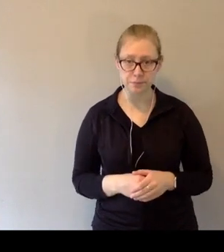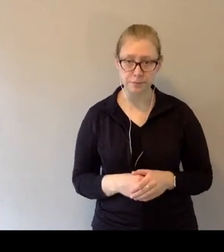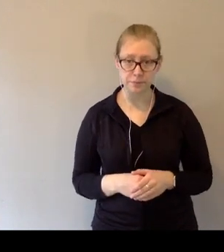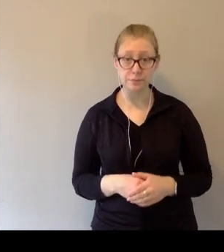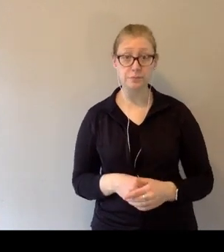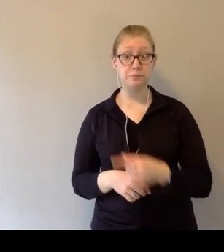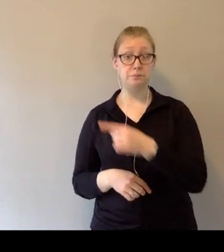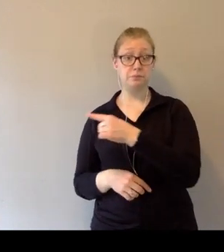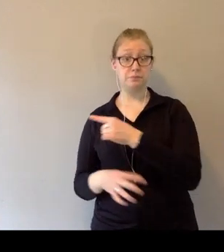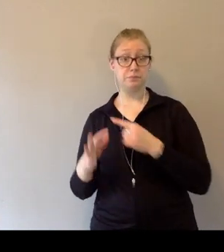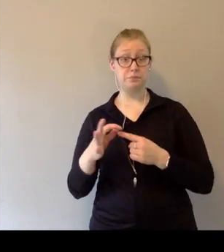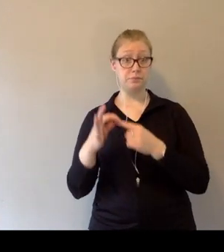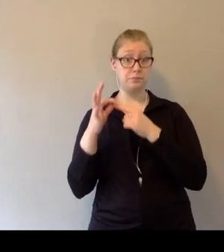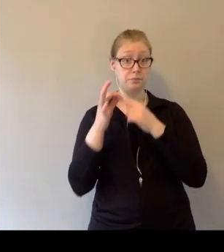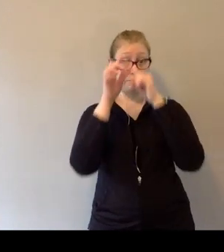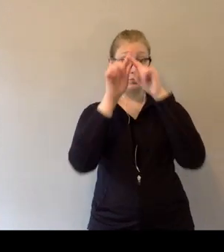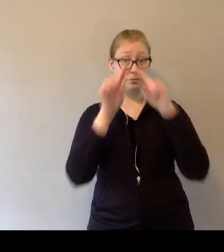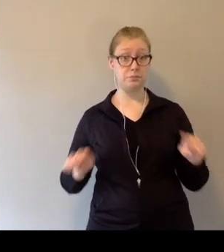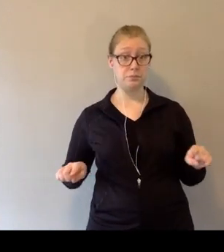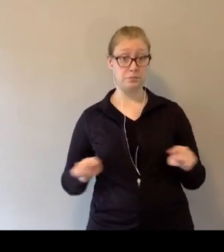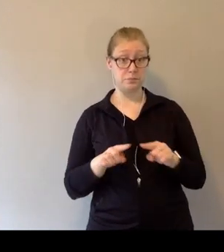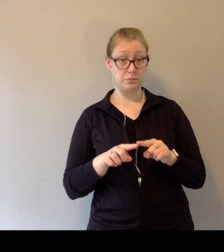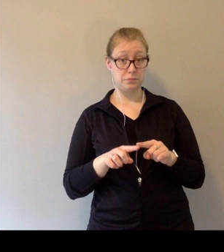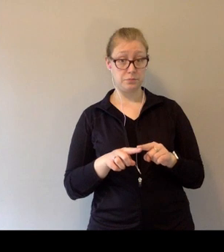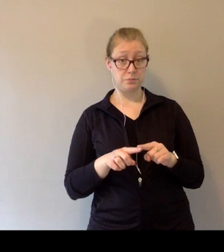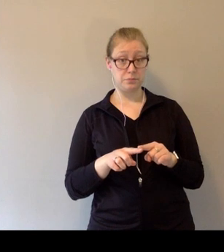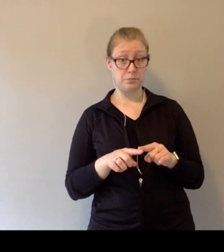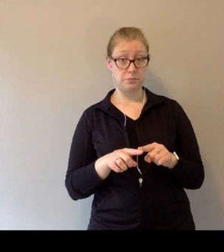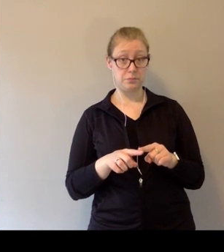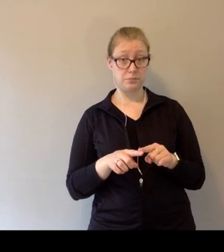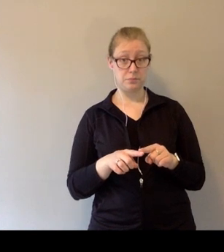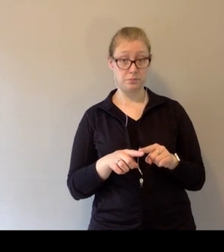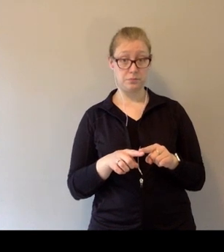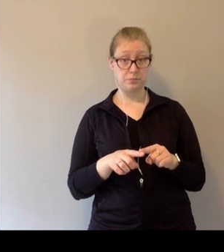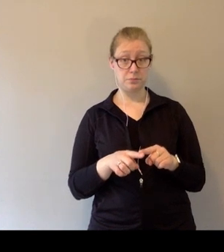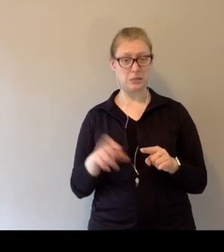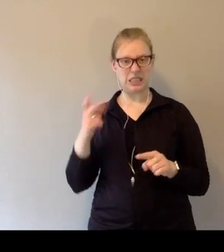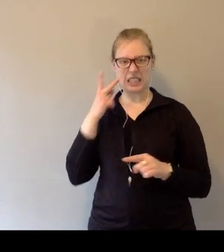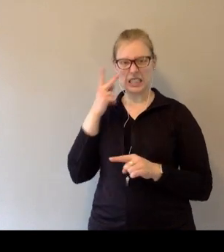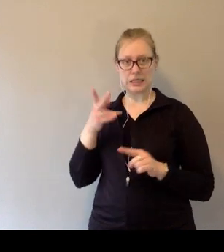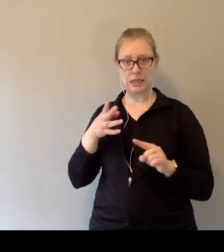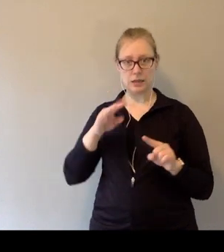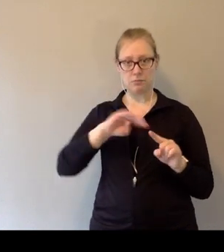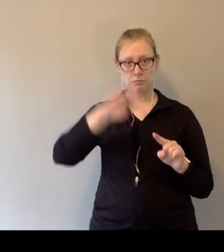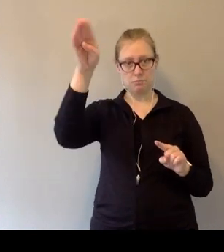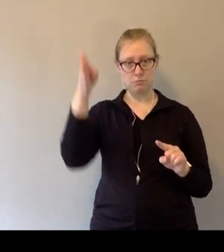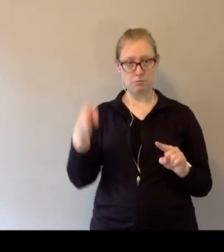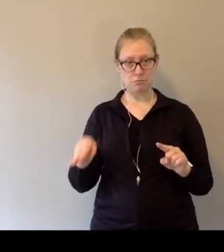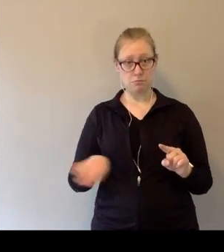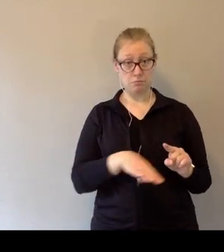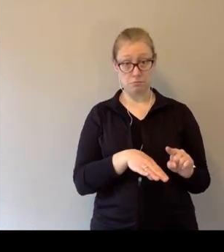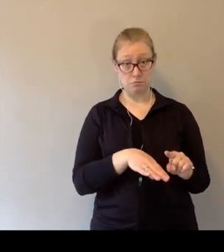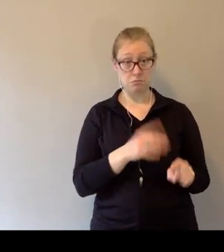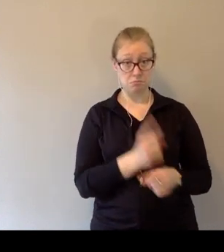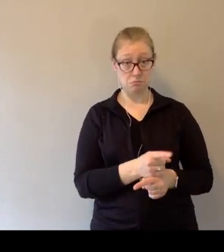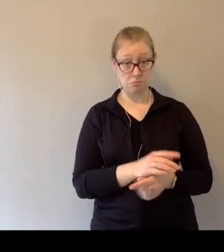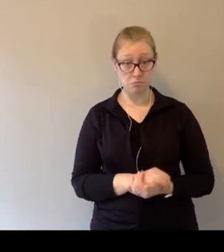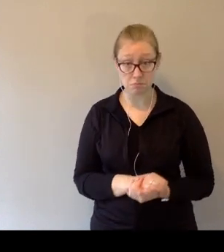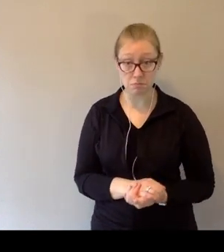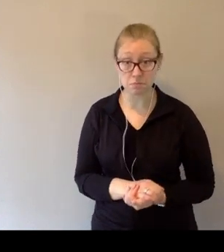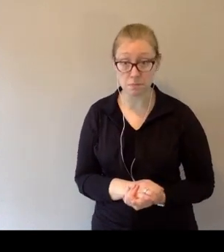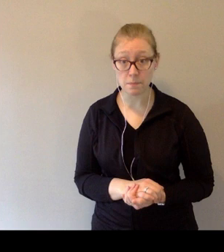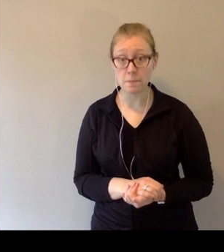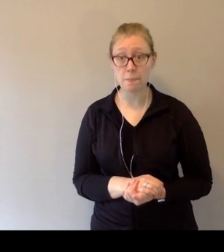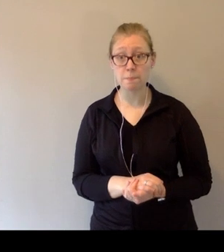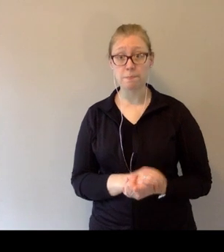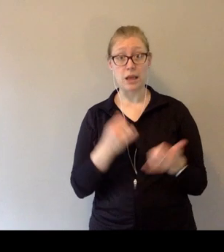this special triangle which has sides 1, 5, and the square root of 26. And so now I'm